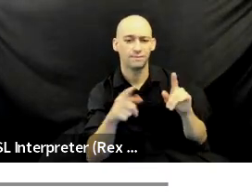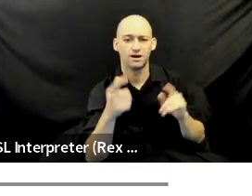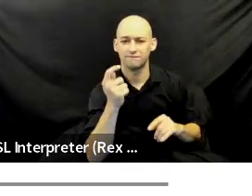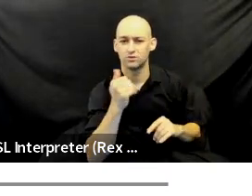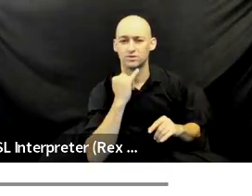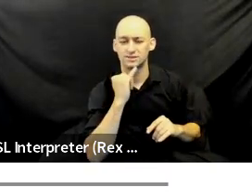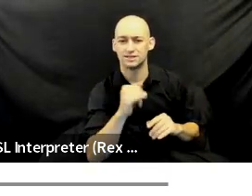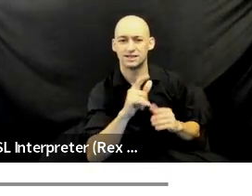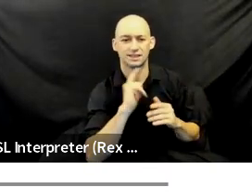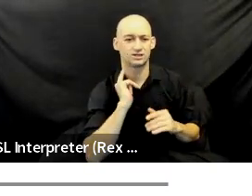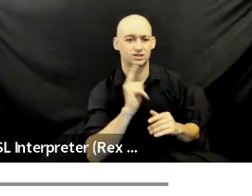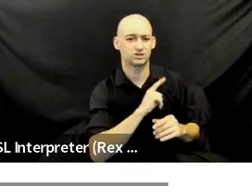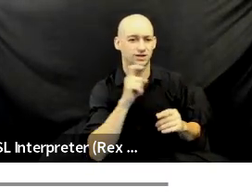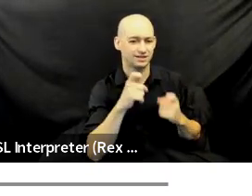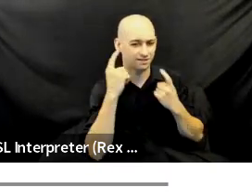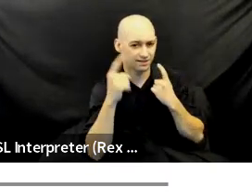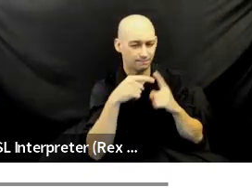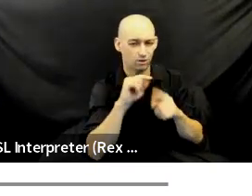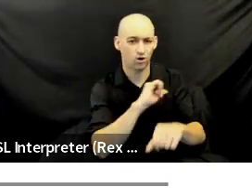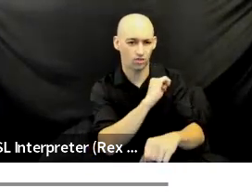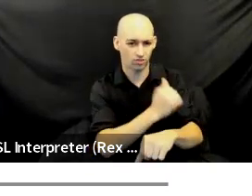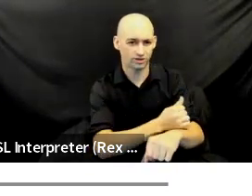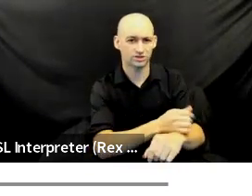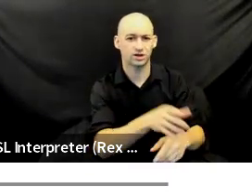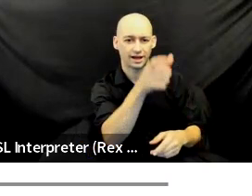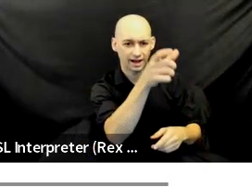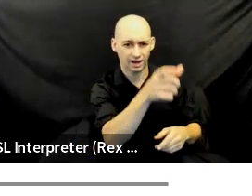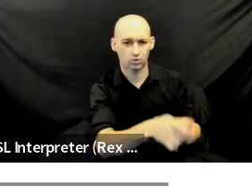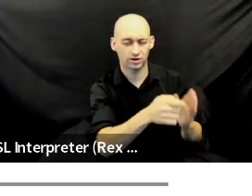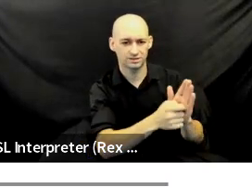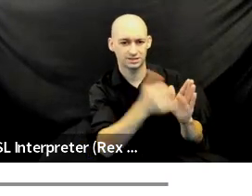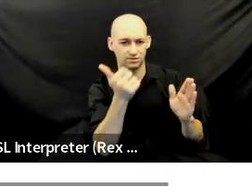the legislature should consider authorizing a categorical exemption from